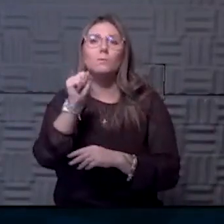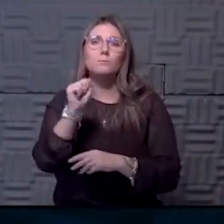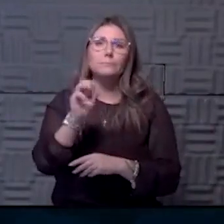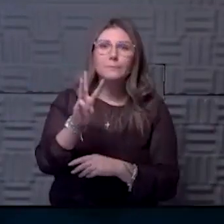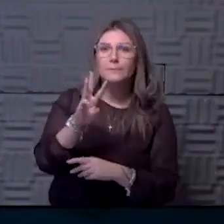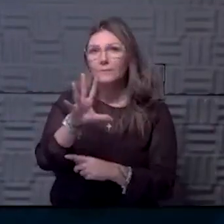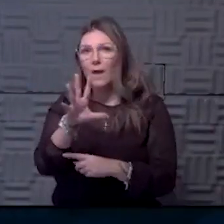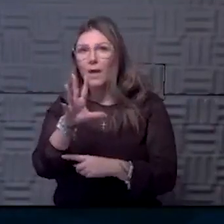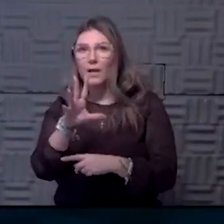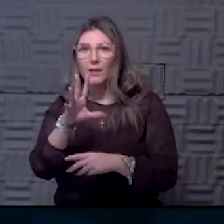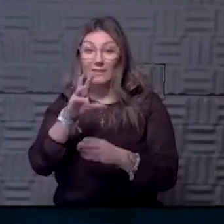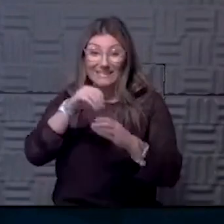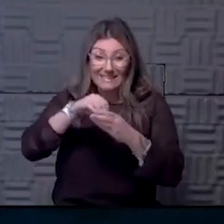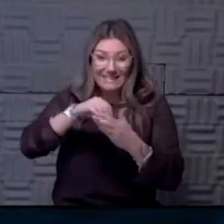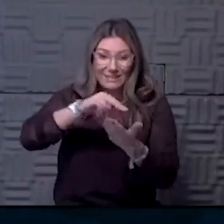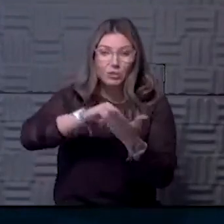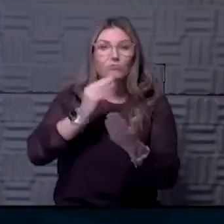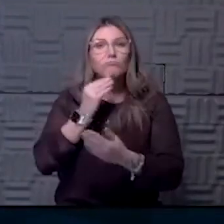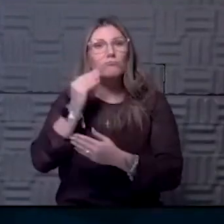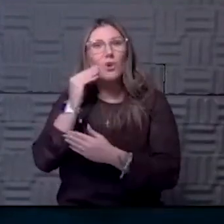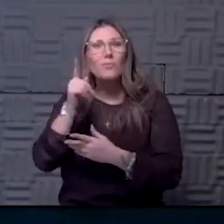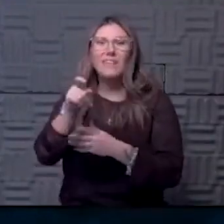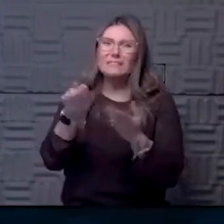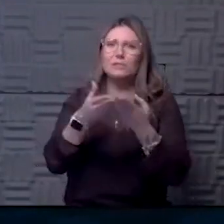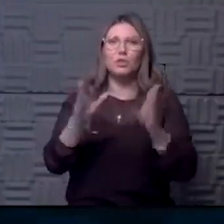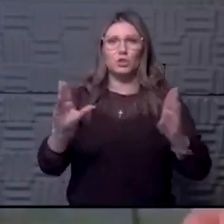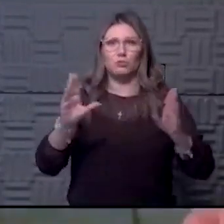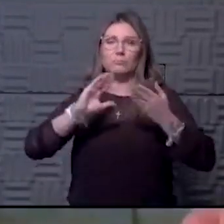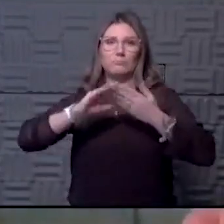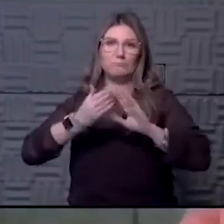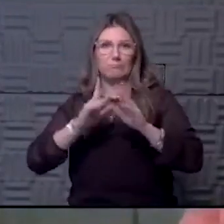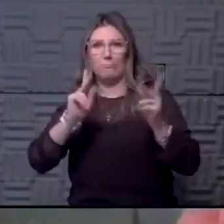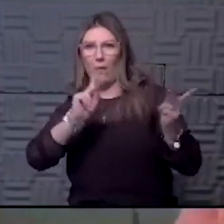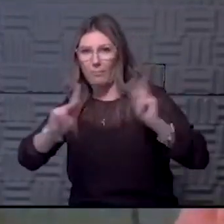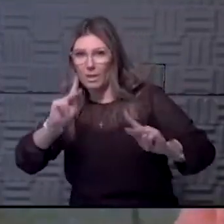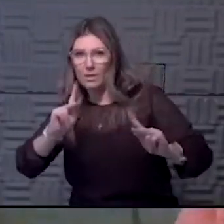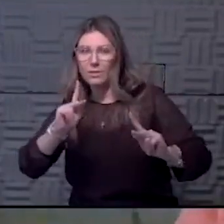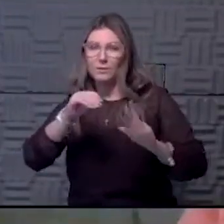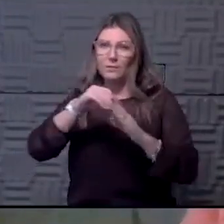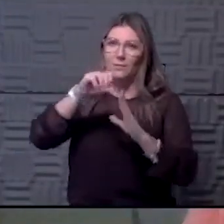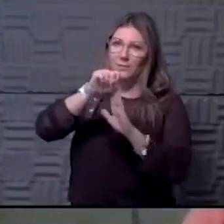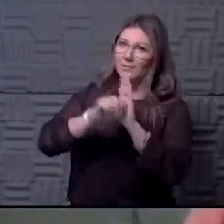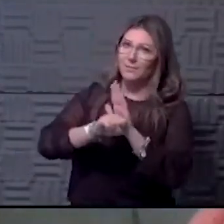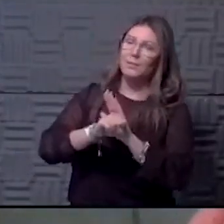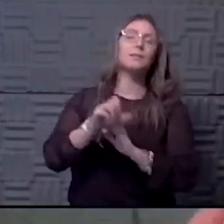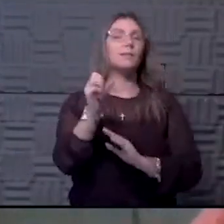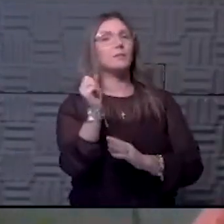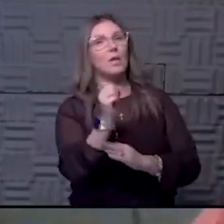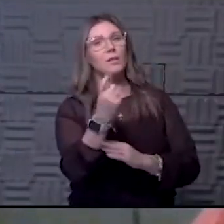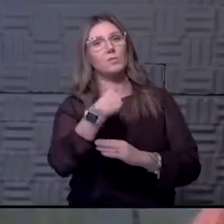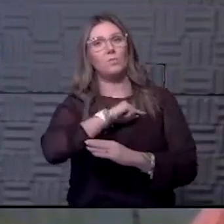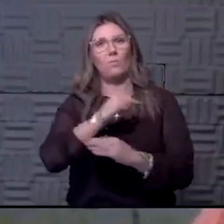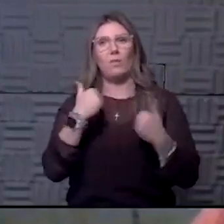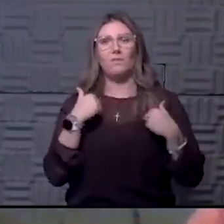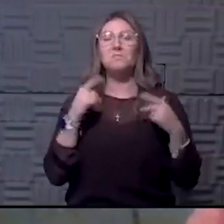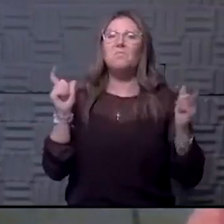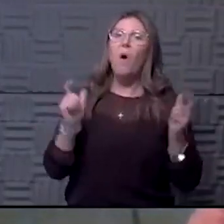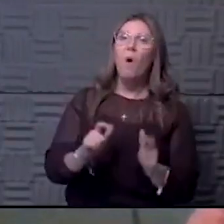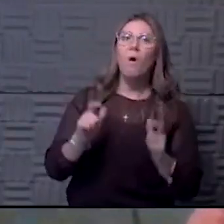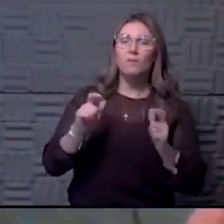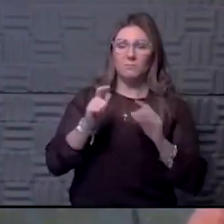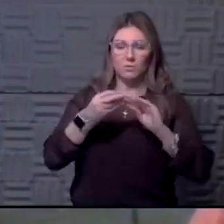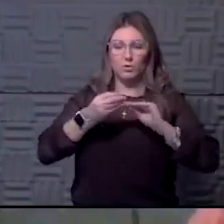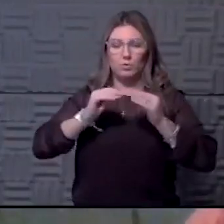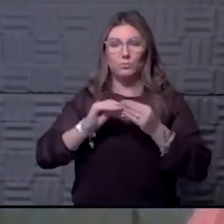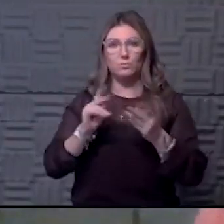kind of reflect the general population that you have in a state anyway. Yeah, I mean, I think we have a very relative small